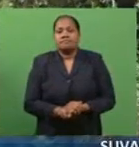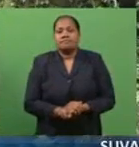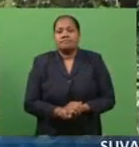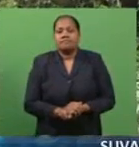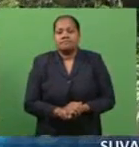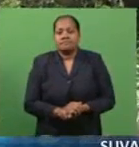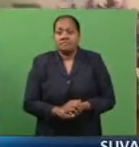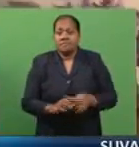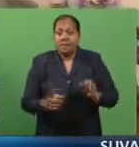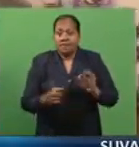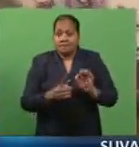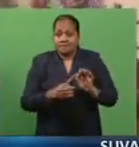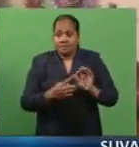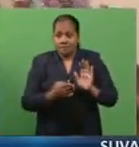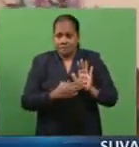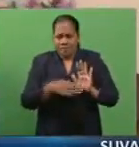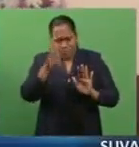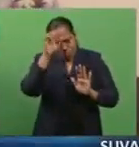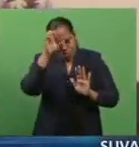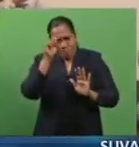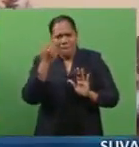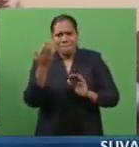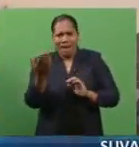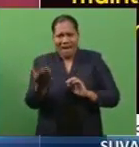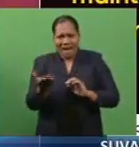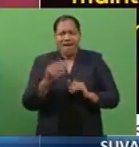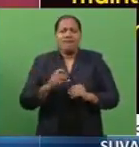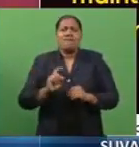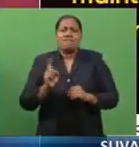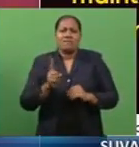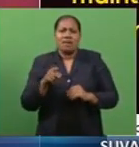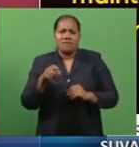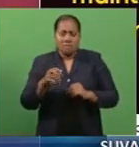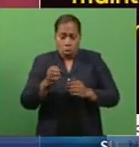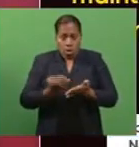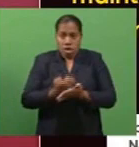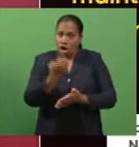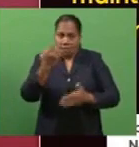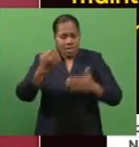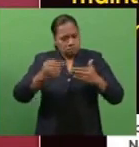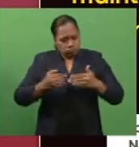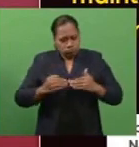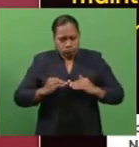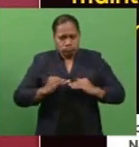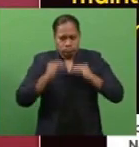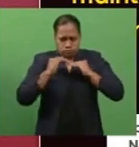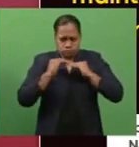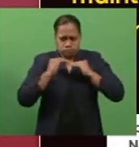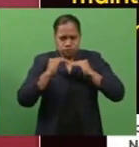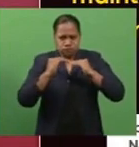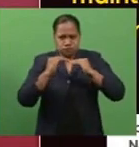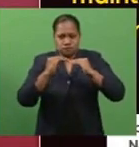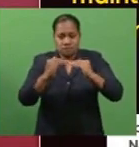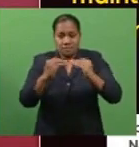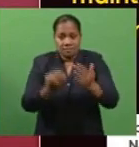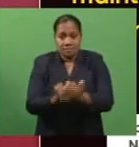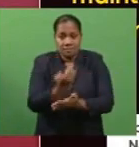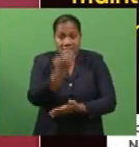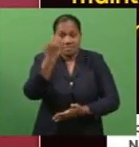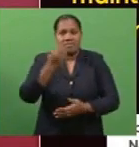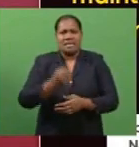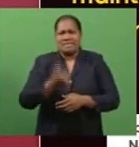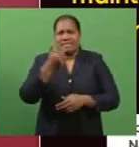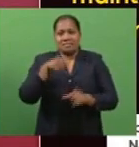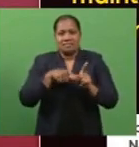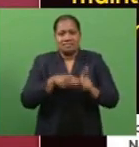The NFP remembered the late Ngarase for stabilizing the economy after the May 2000 coup and during his 6-year